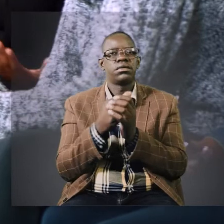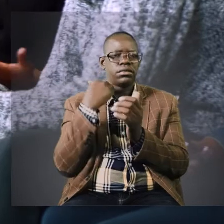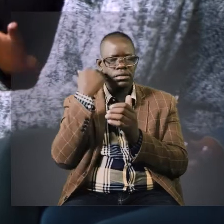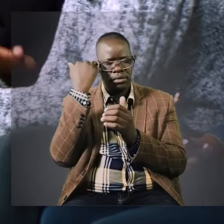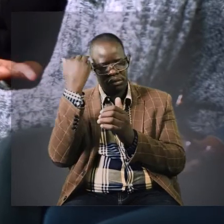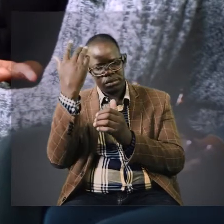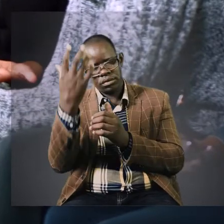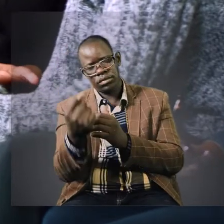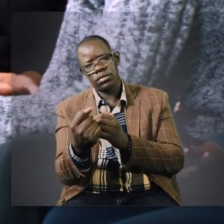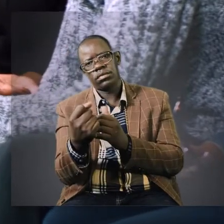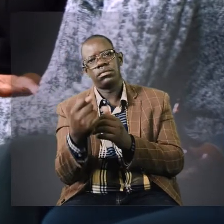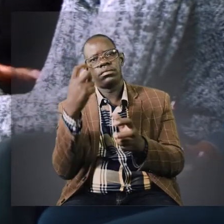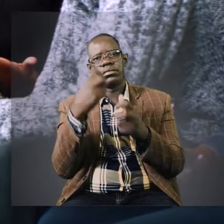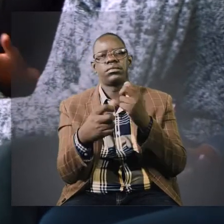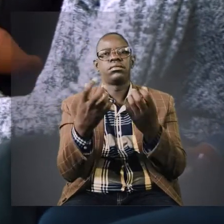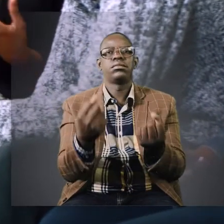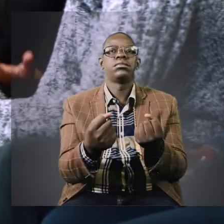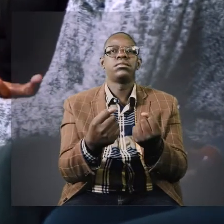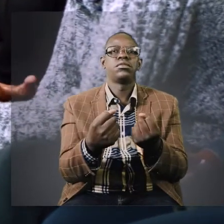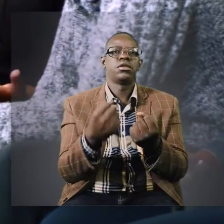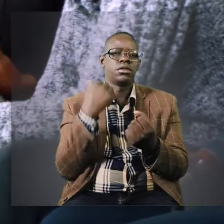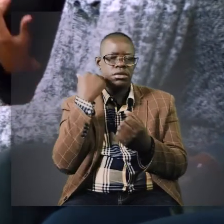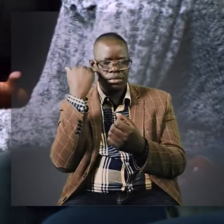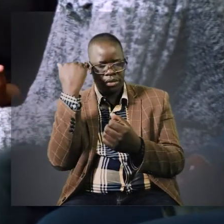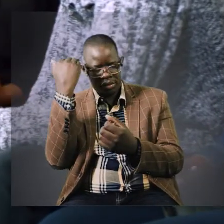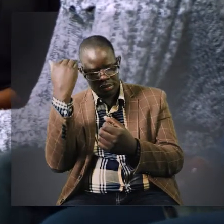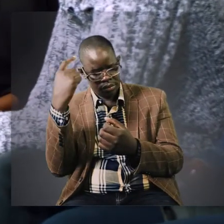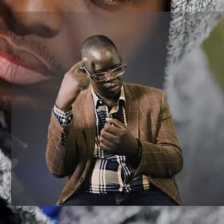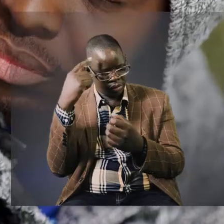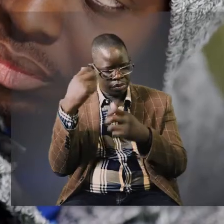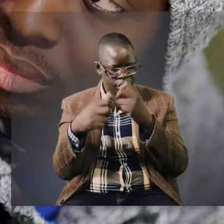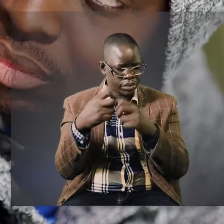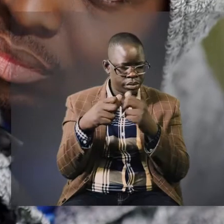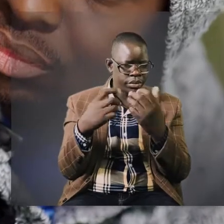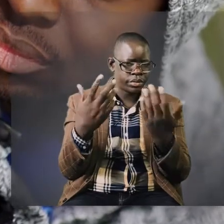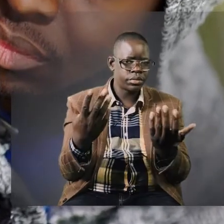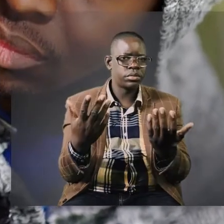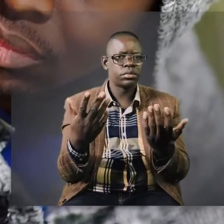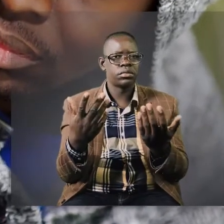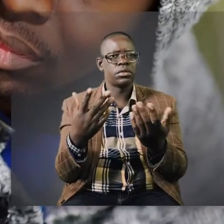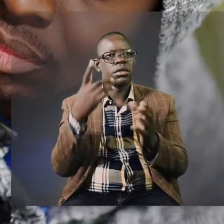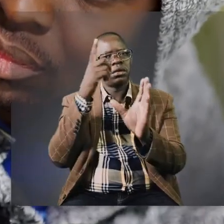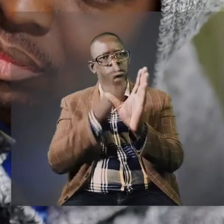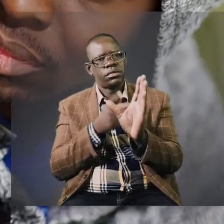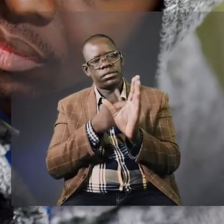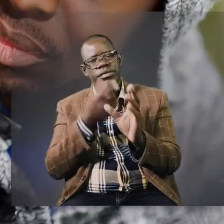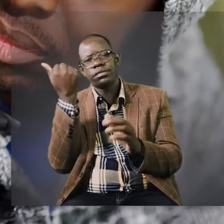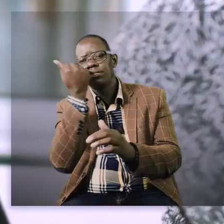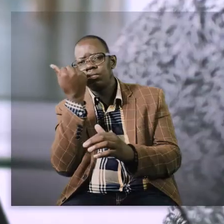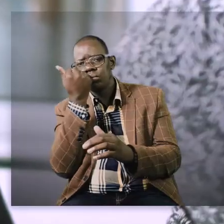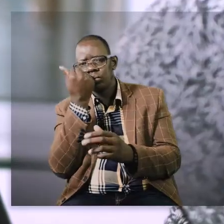the time will also have more problems such as depression and mental problems, alcoholism and drug